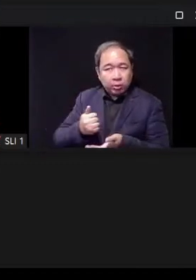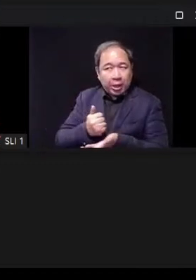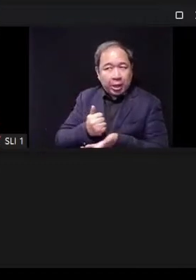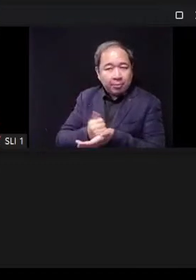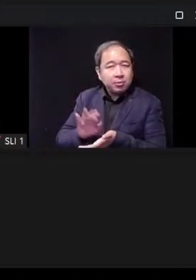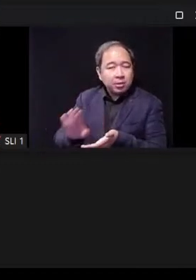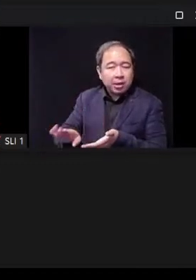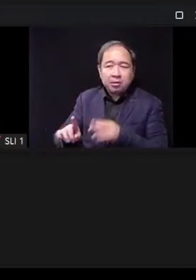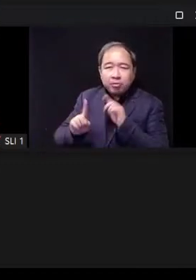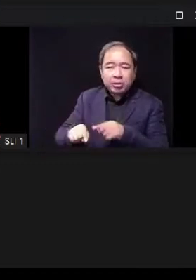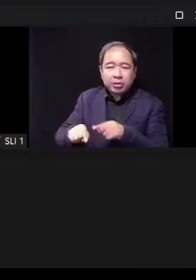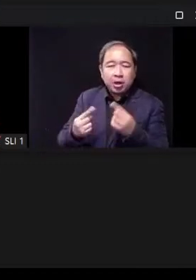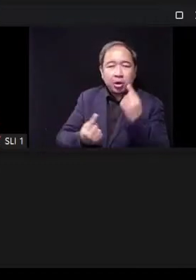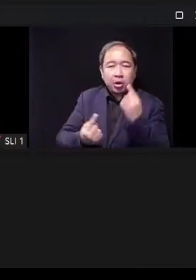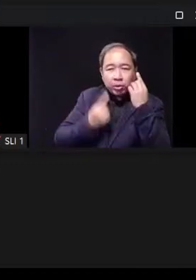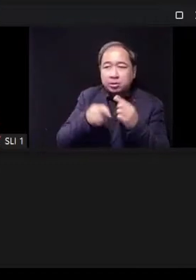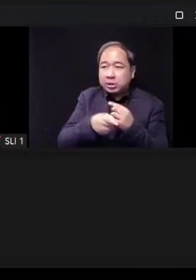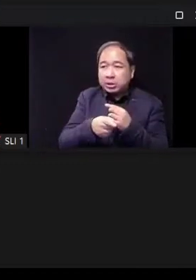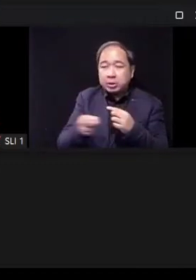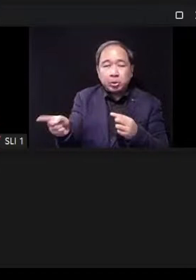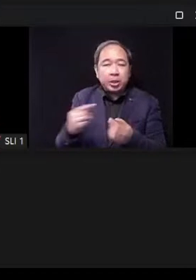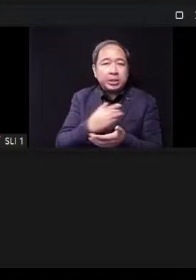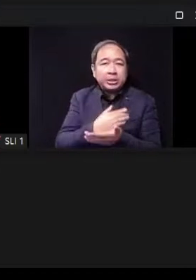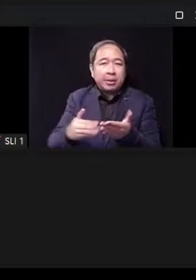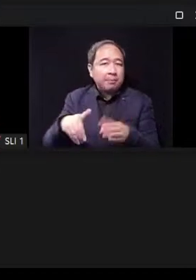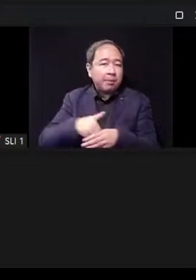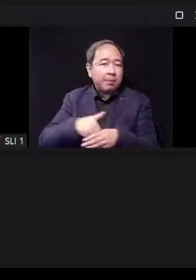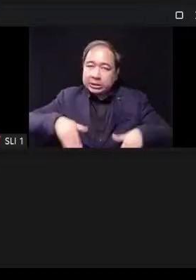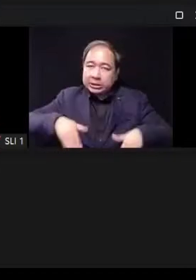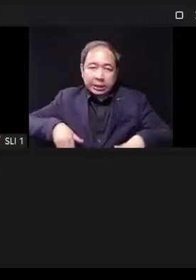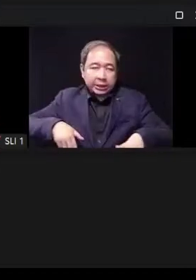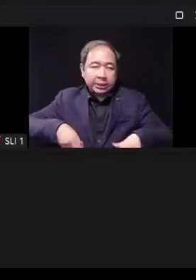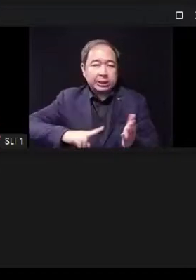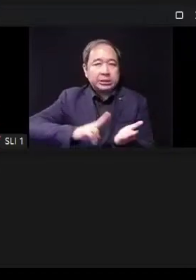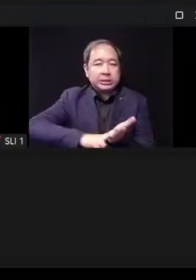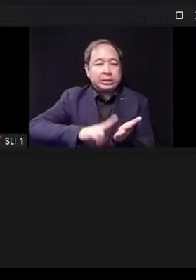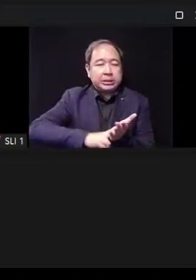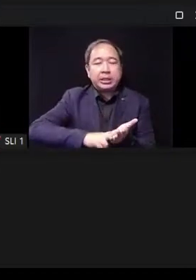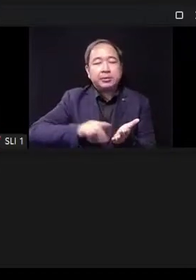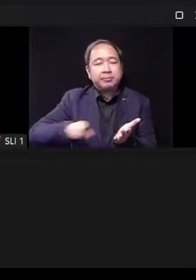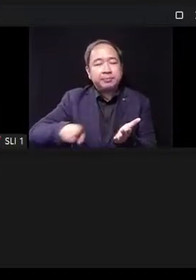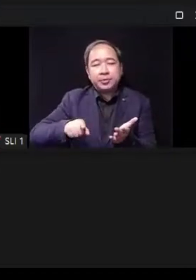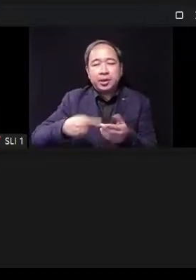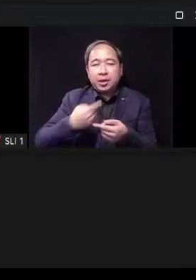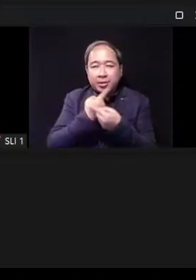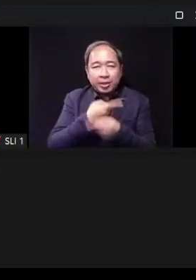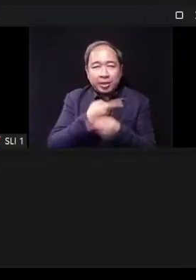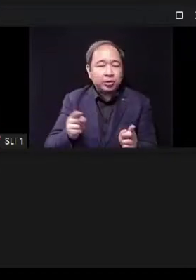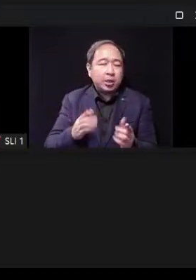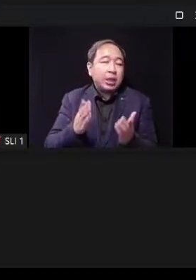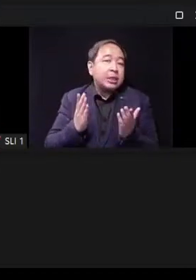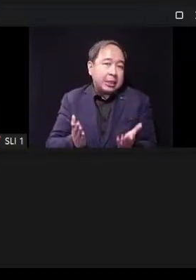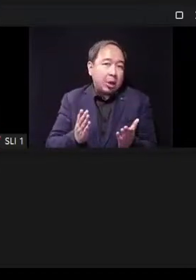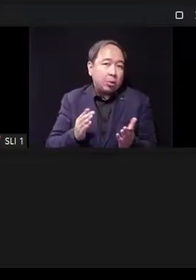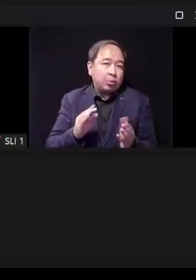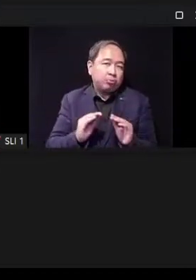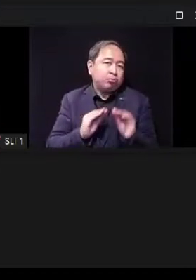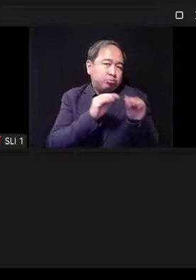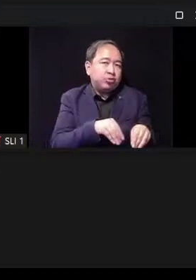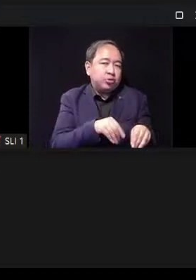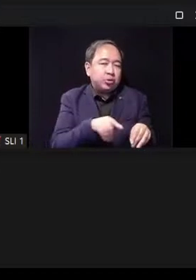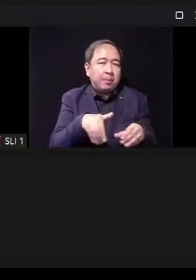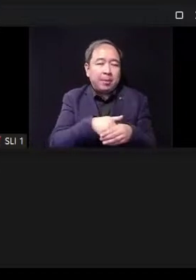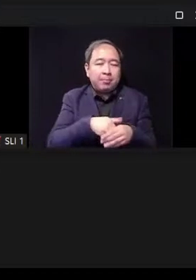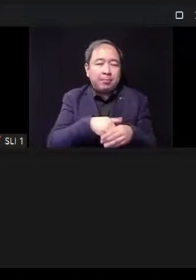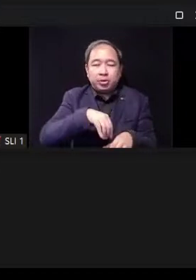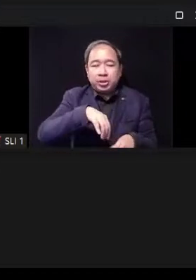is that some members have not signed the declaration. So this way we are still retaining, taking into account views of member states, which also includes those that didn't